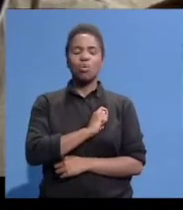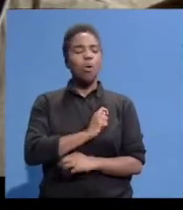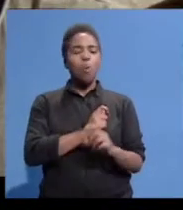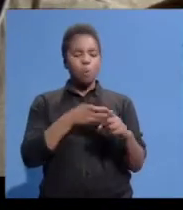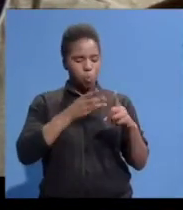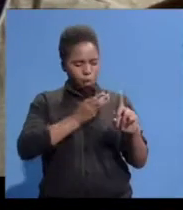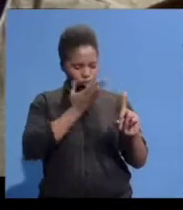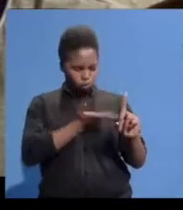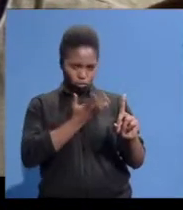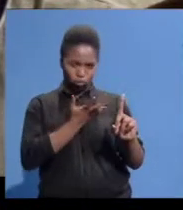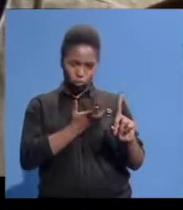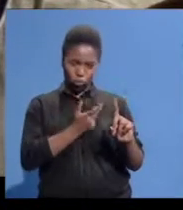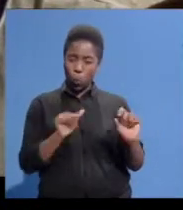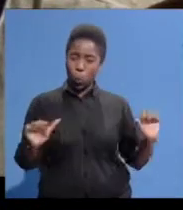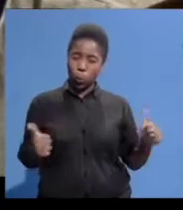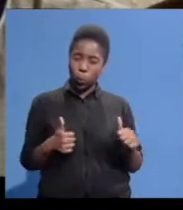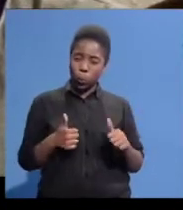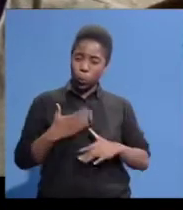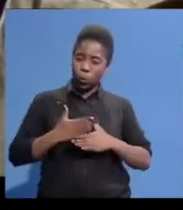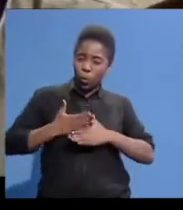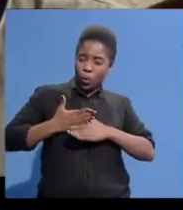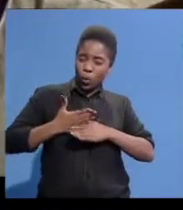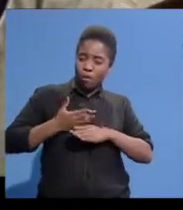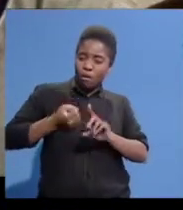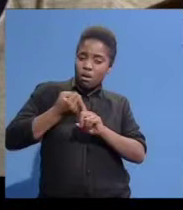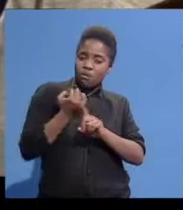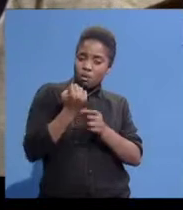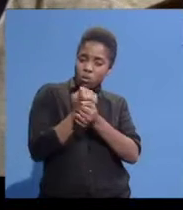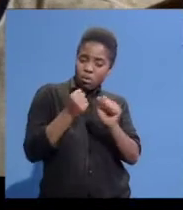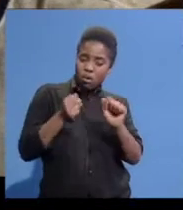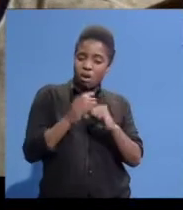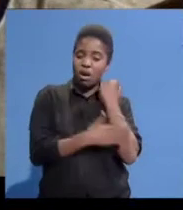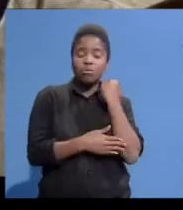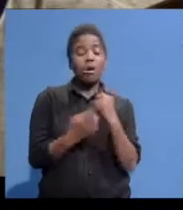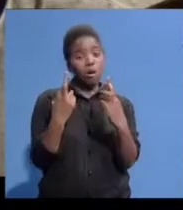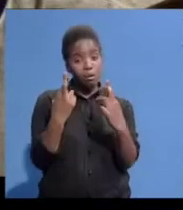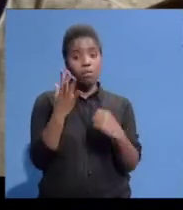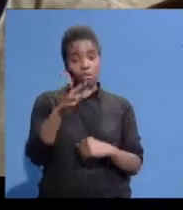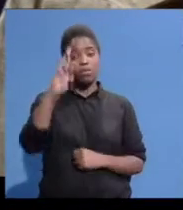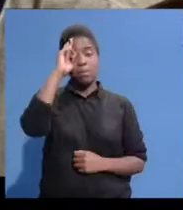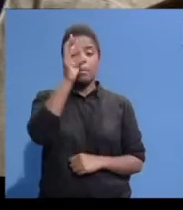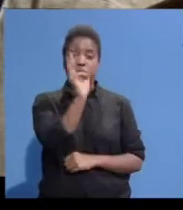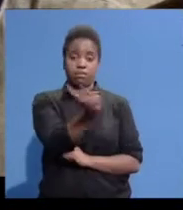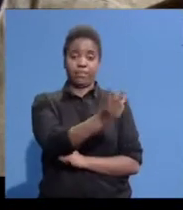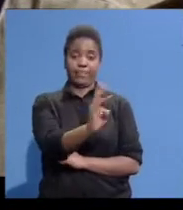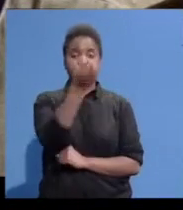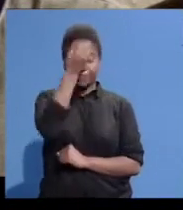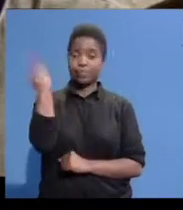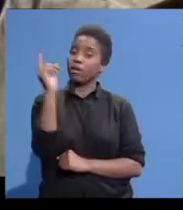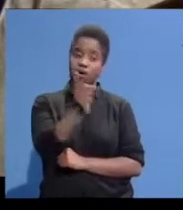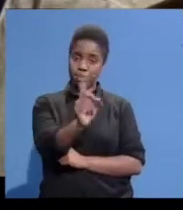he was and all the things he was doing for his country. And I hope the people will carry on, keep on doing